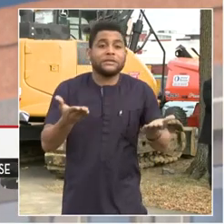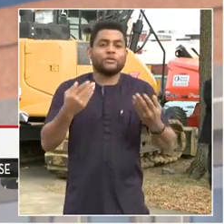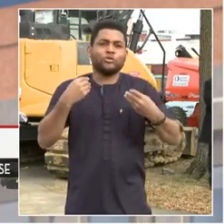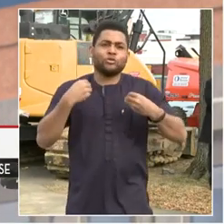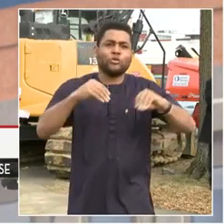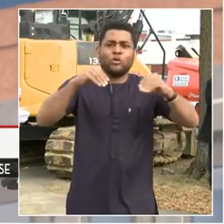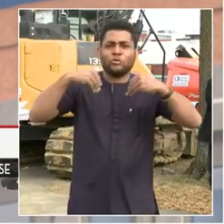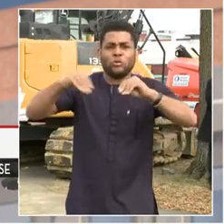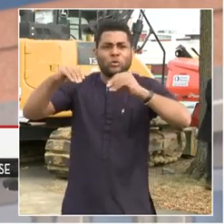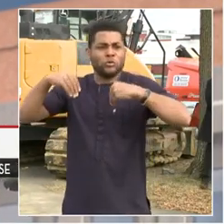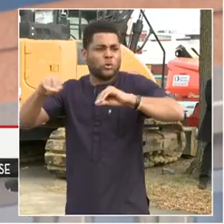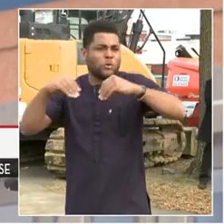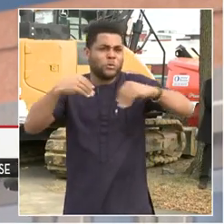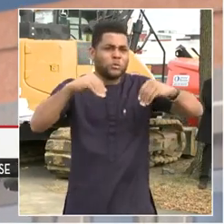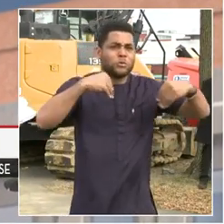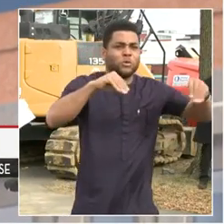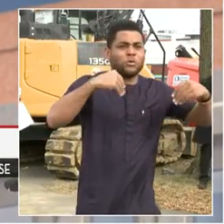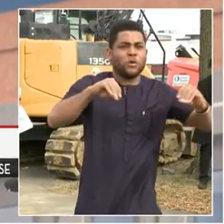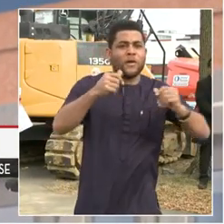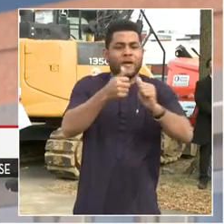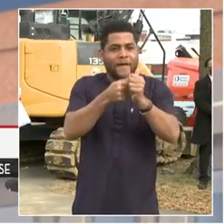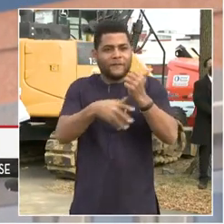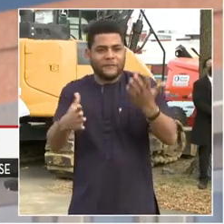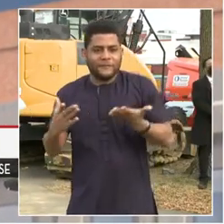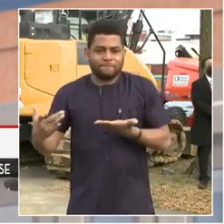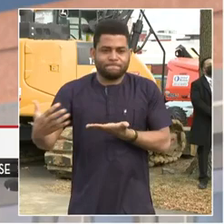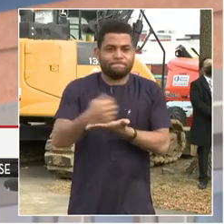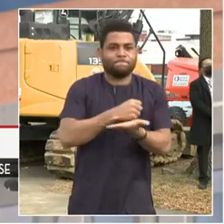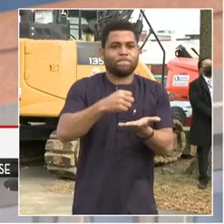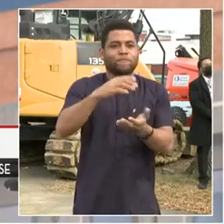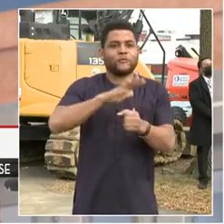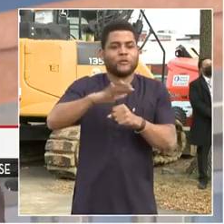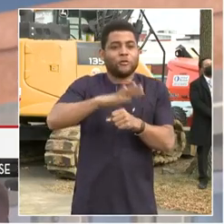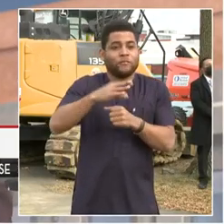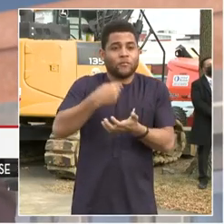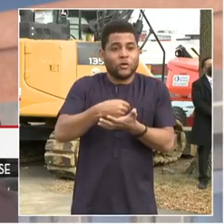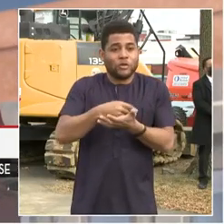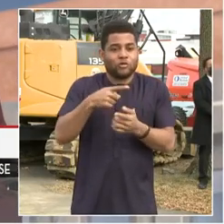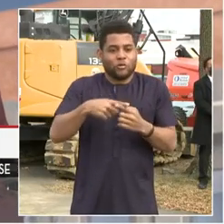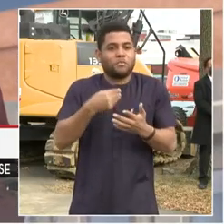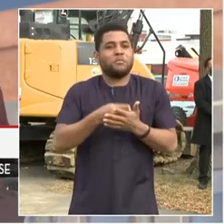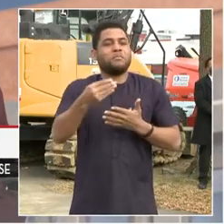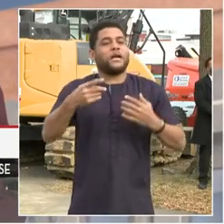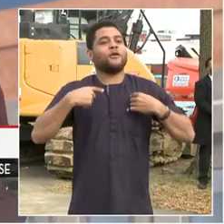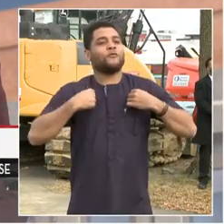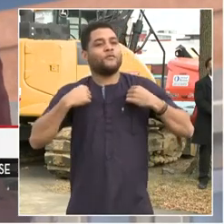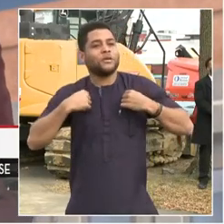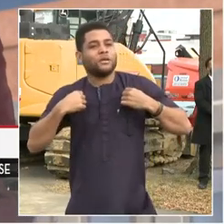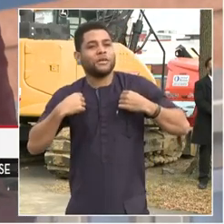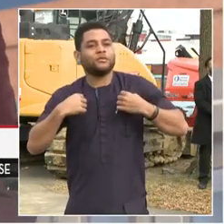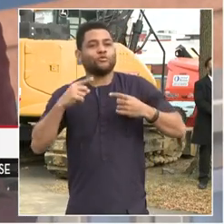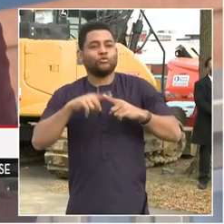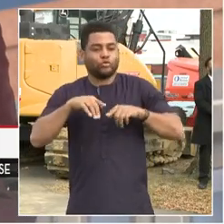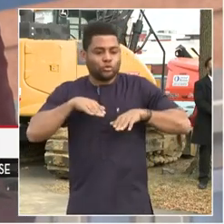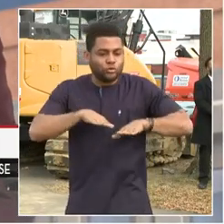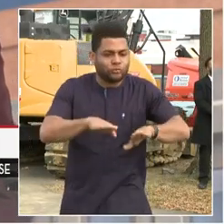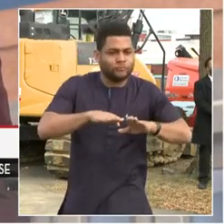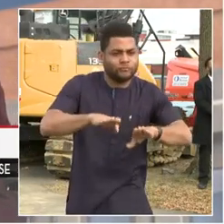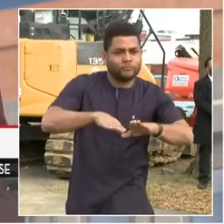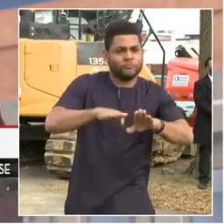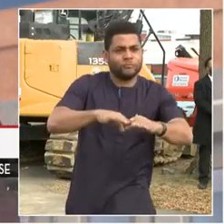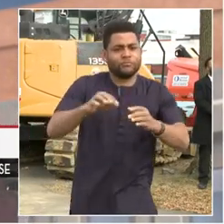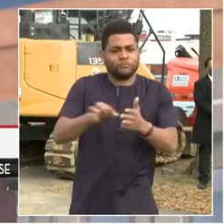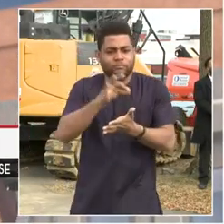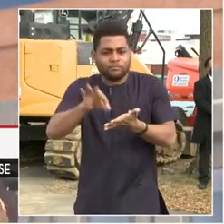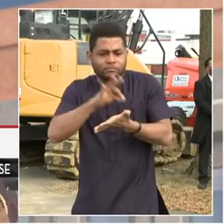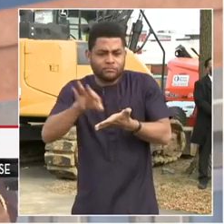sailor's disguise that he would wear, who knows if he would have had the courage or wherewithal to run away from slavery, and had we not had